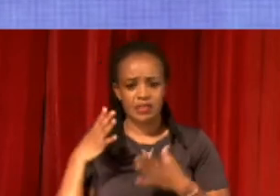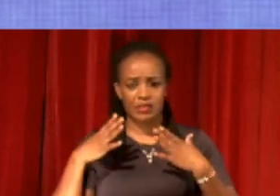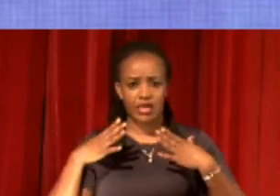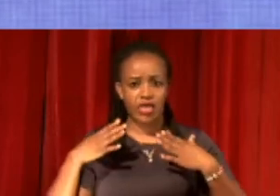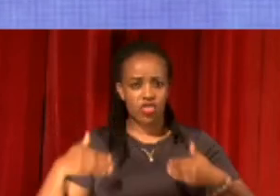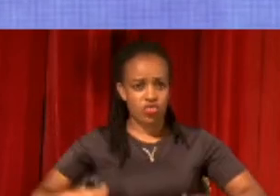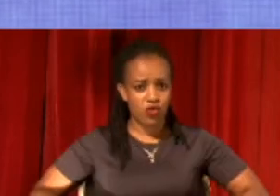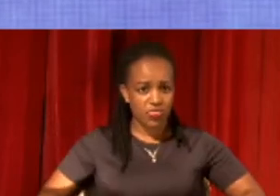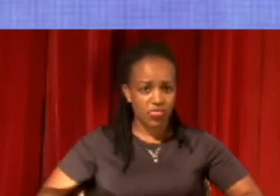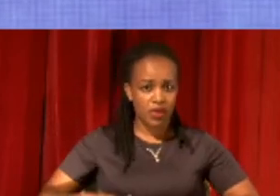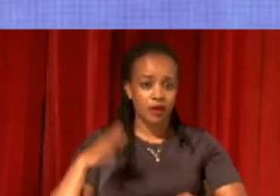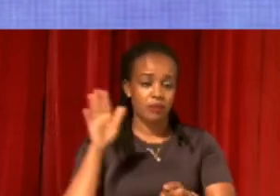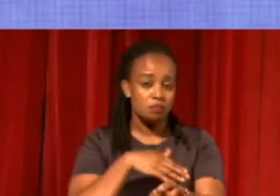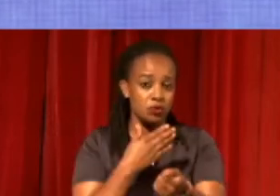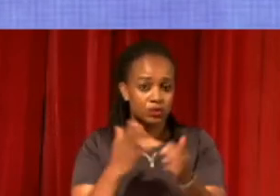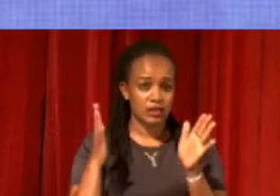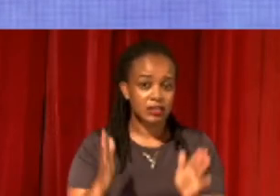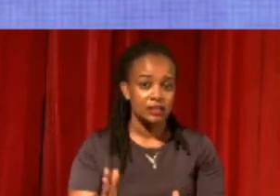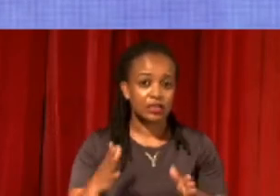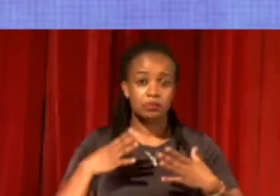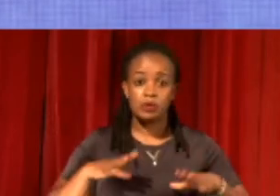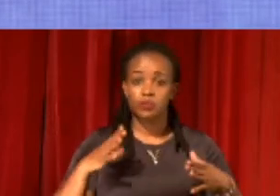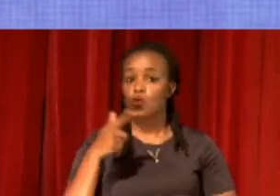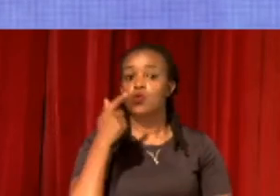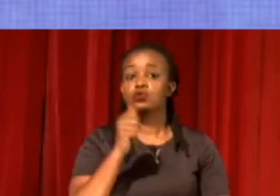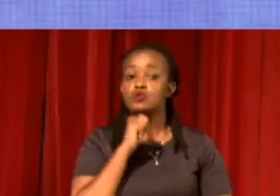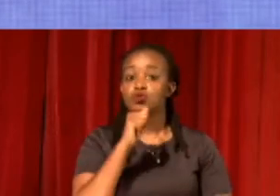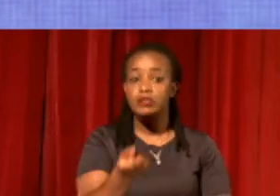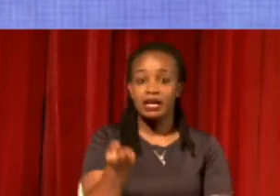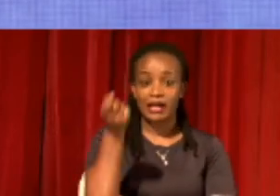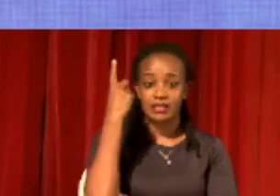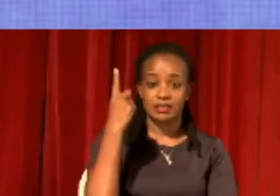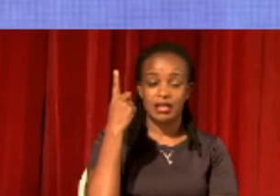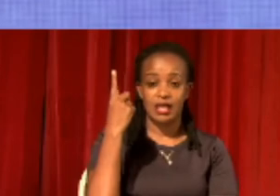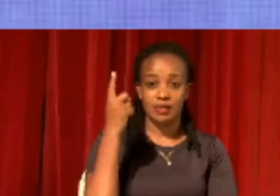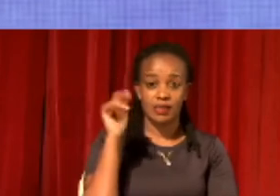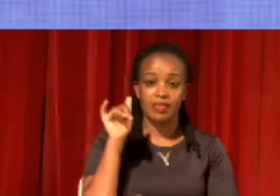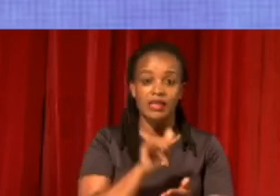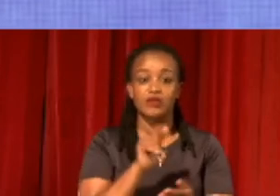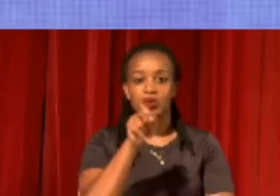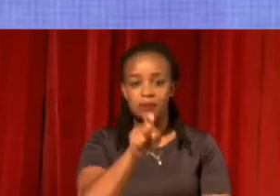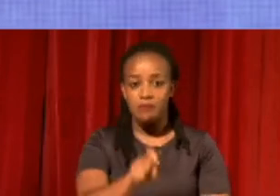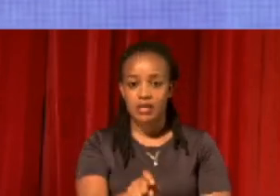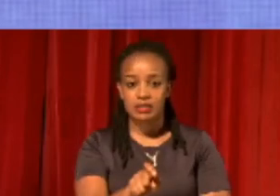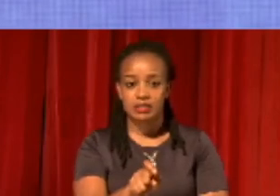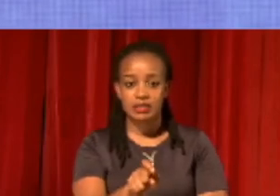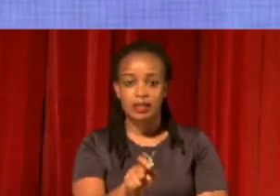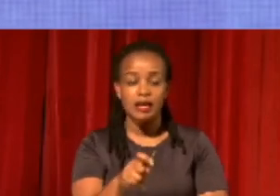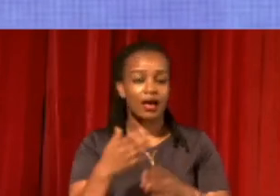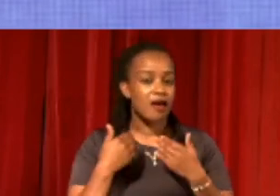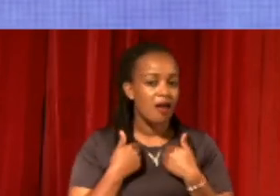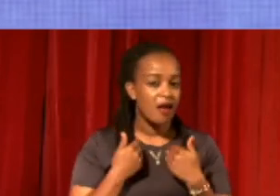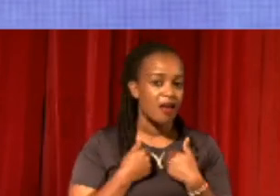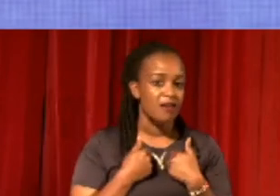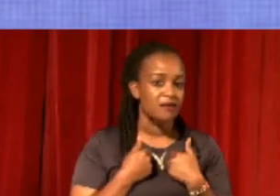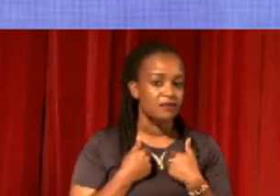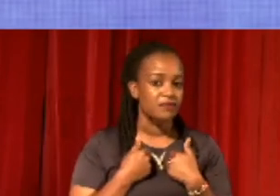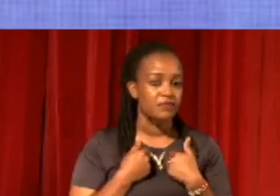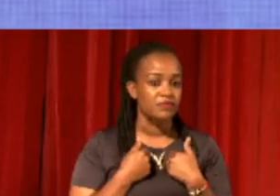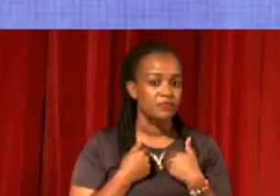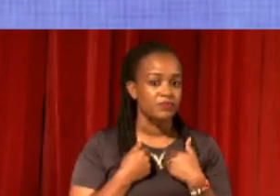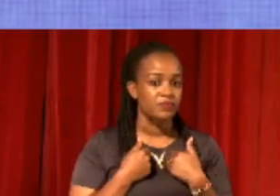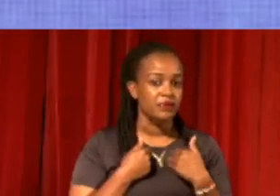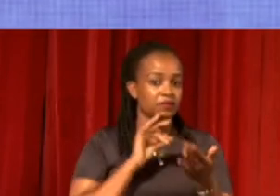only depend on shows, people who don't understand that you must have pillars of income in you being